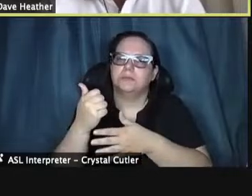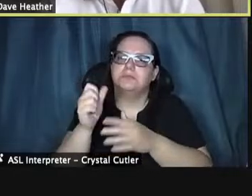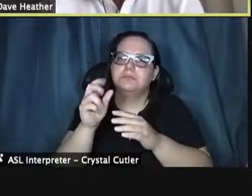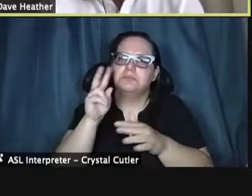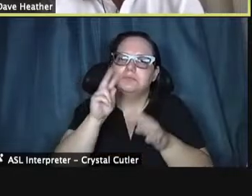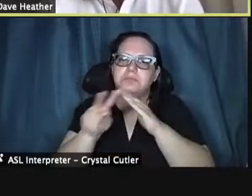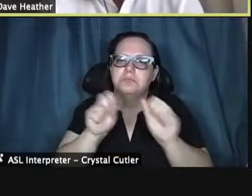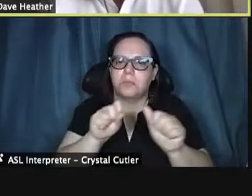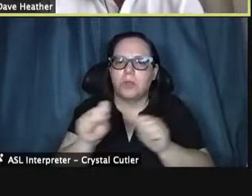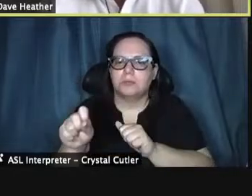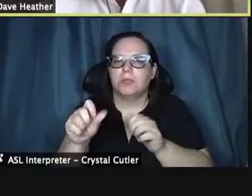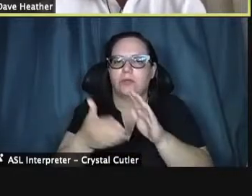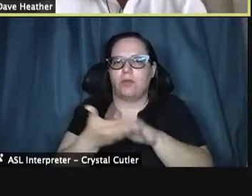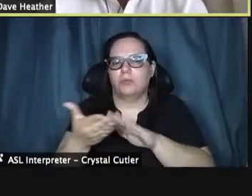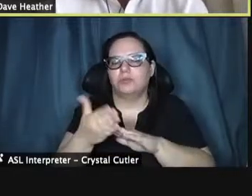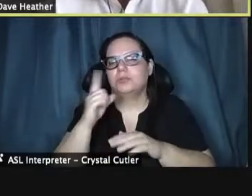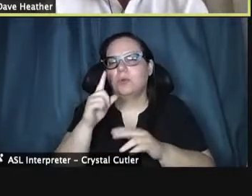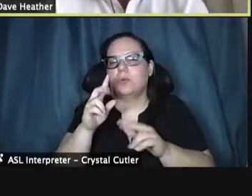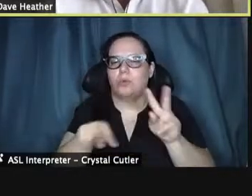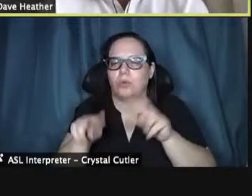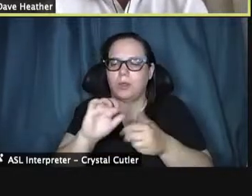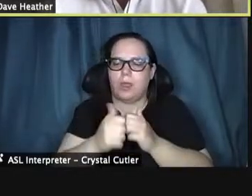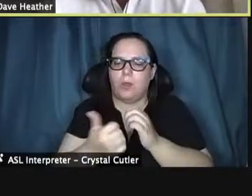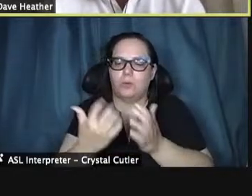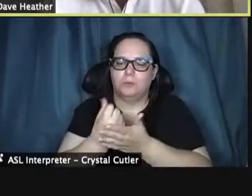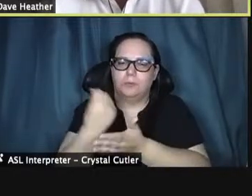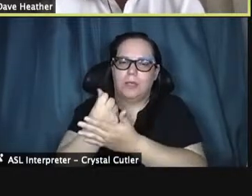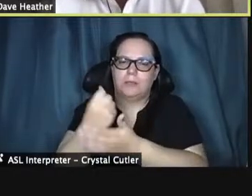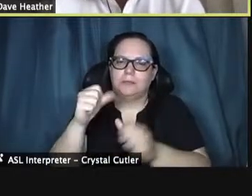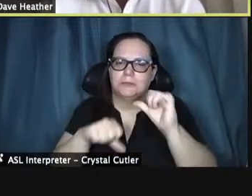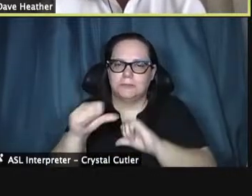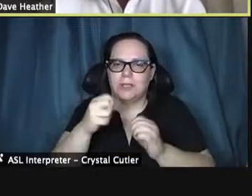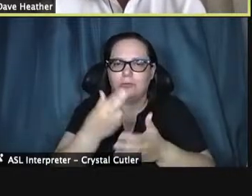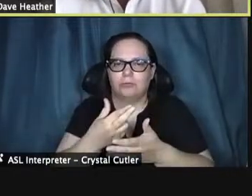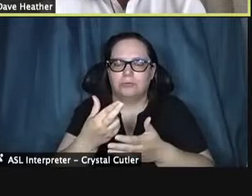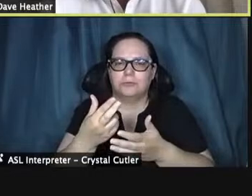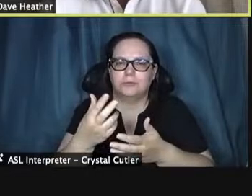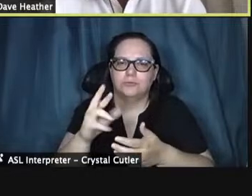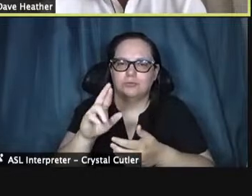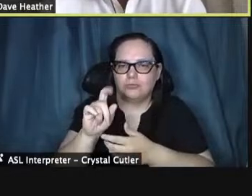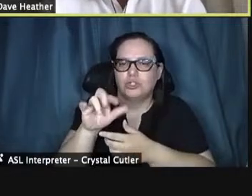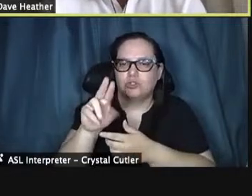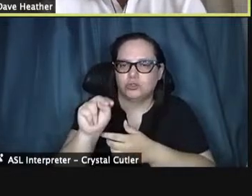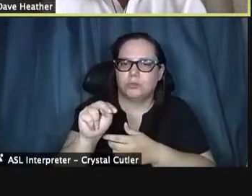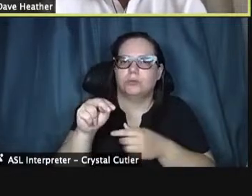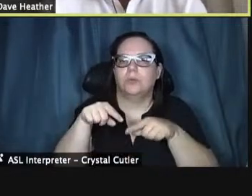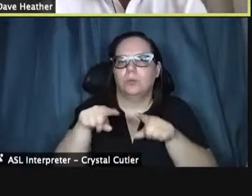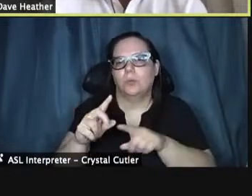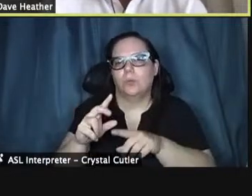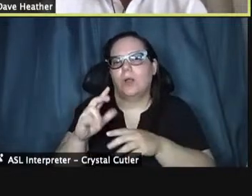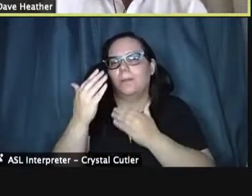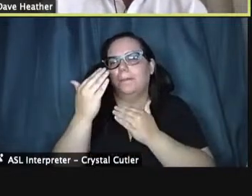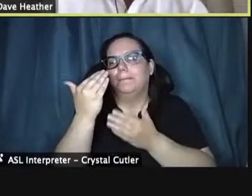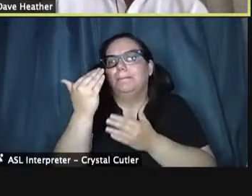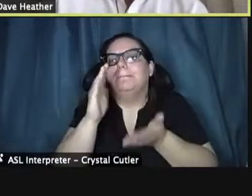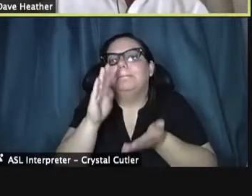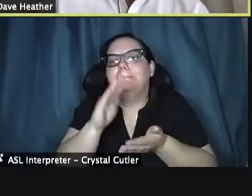trying to maximize the science return whilst we're minimizing the resources that we're using in terms of time and power and data.